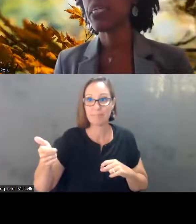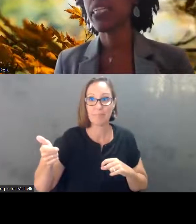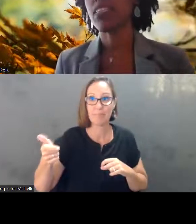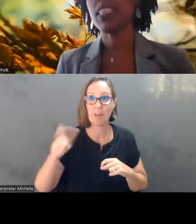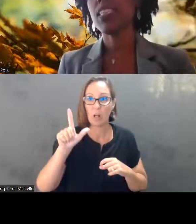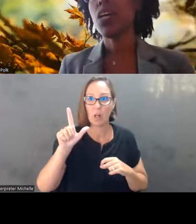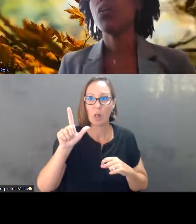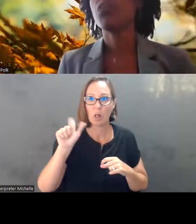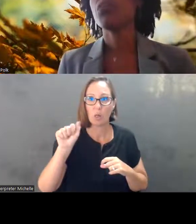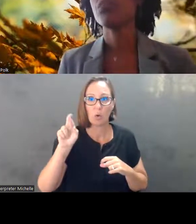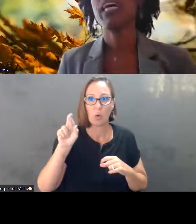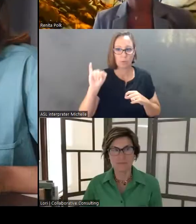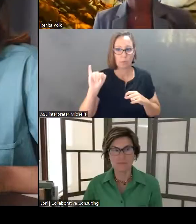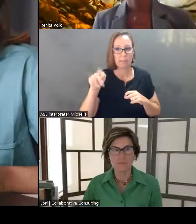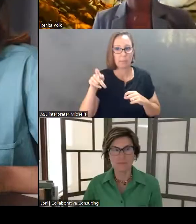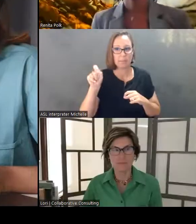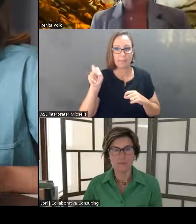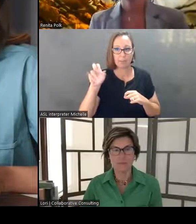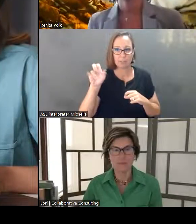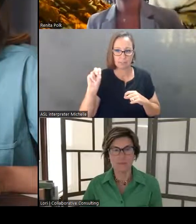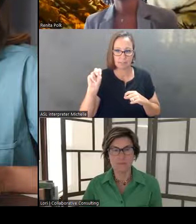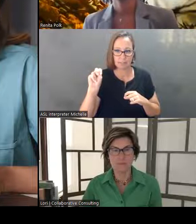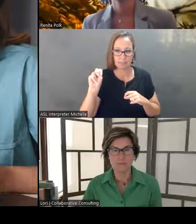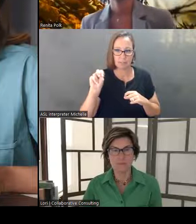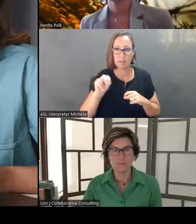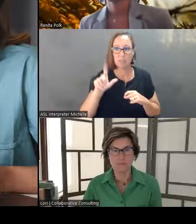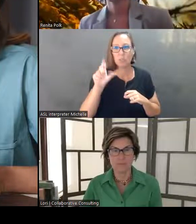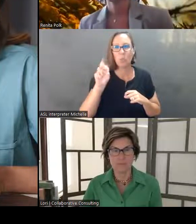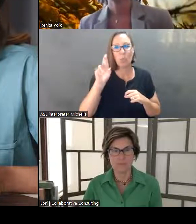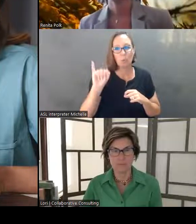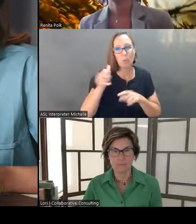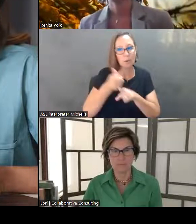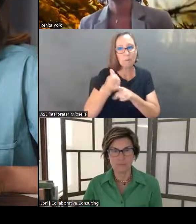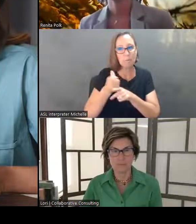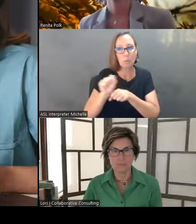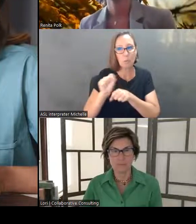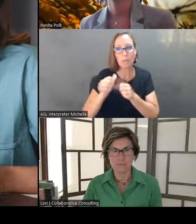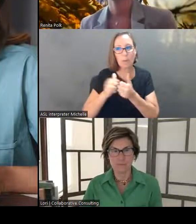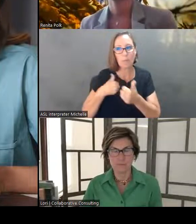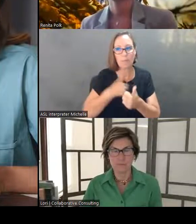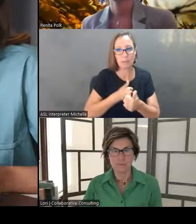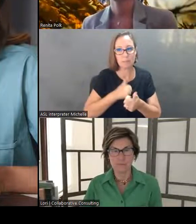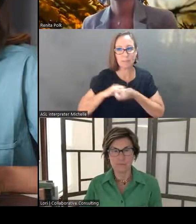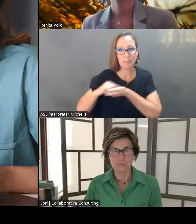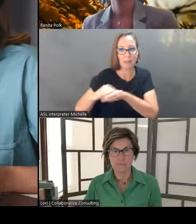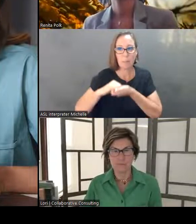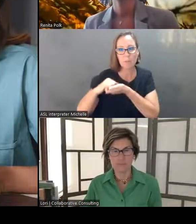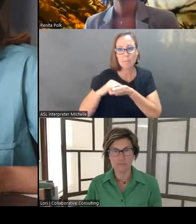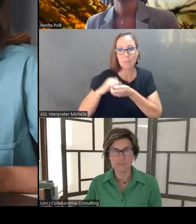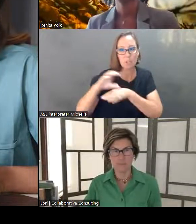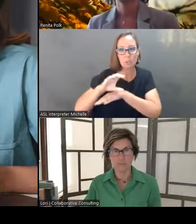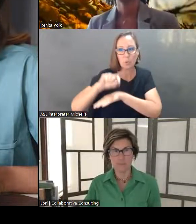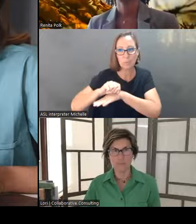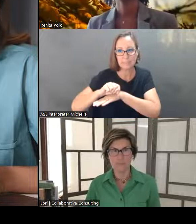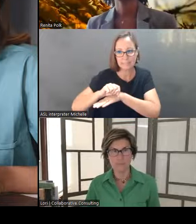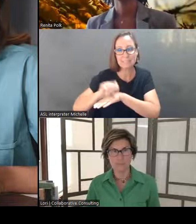Lori Peterson, who has been working with us and her team at Collaborative Consulting to